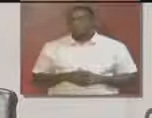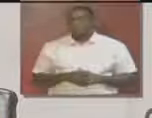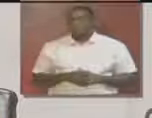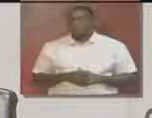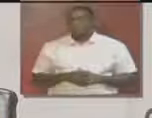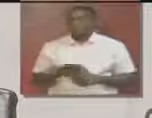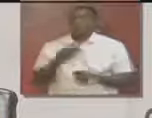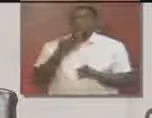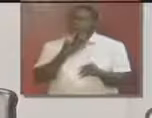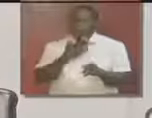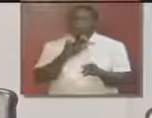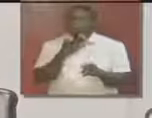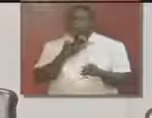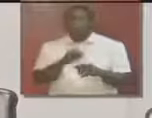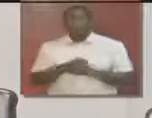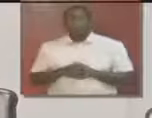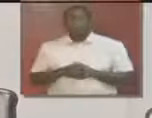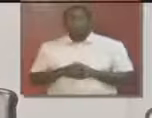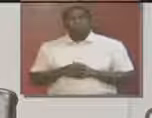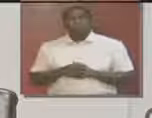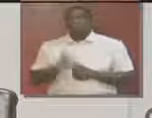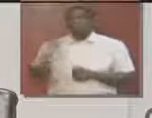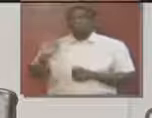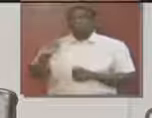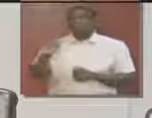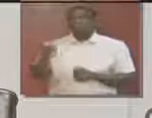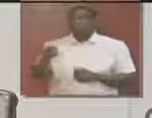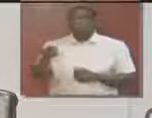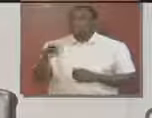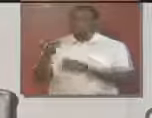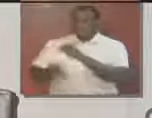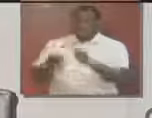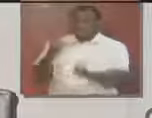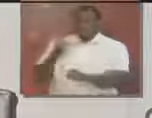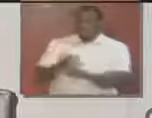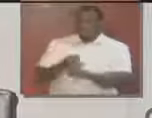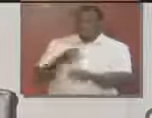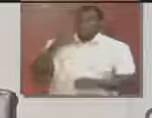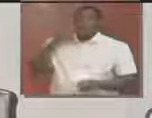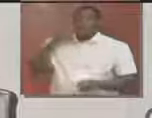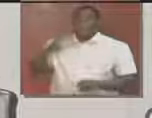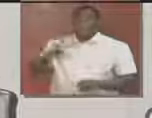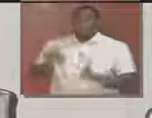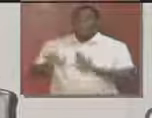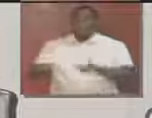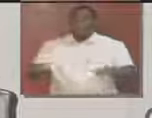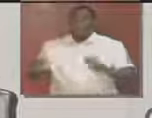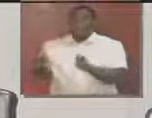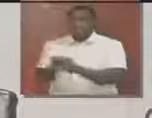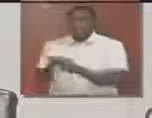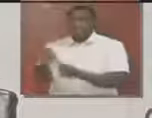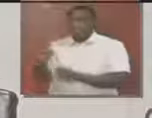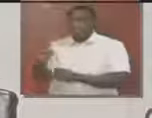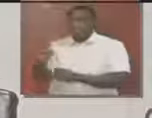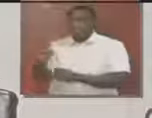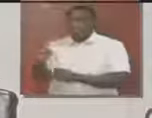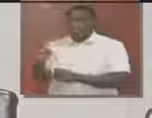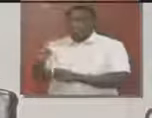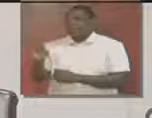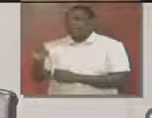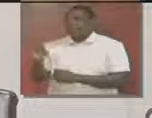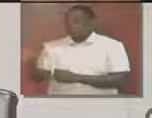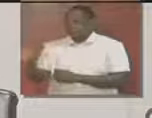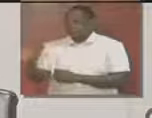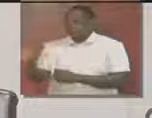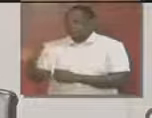Internationally, they've seen long COVID for about 3 to 6 months with children. And in terms of in Trinidad, we have seen less